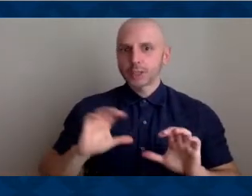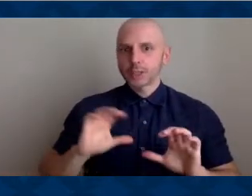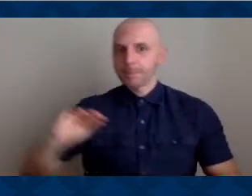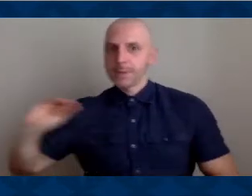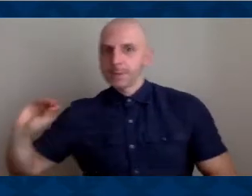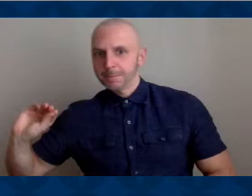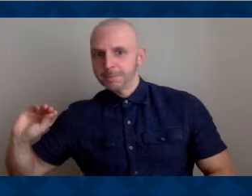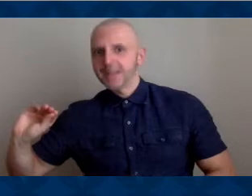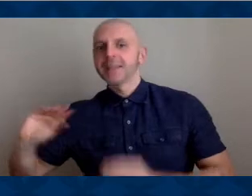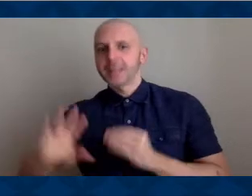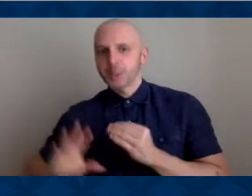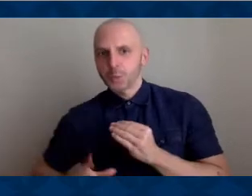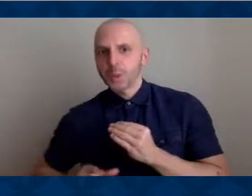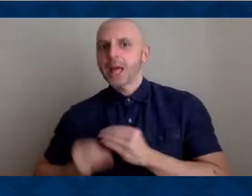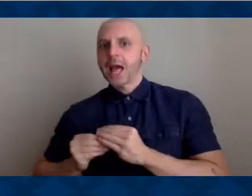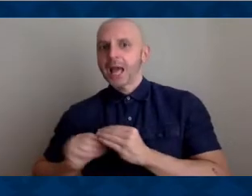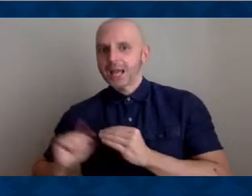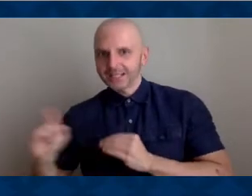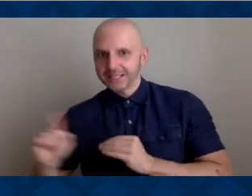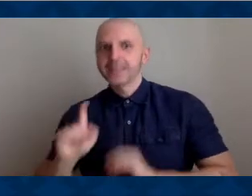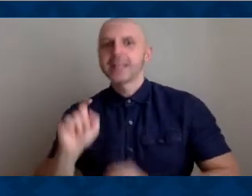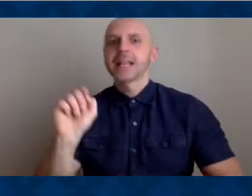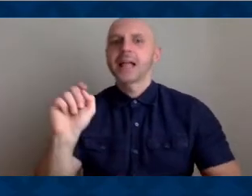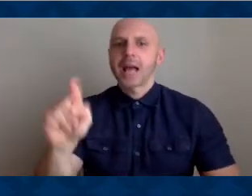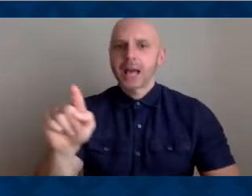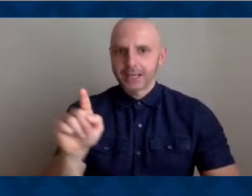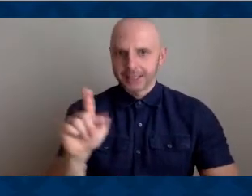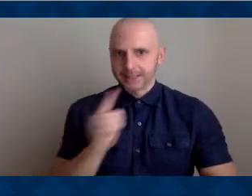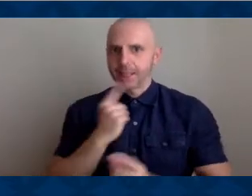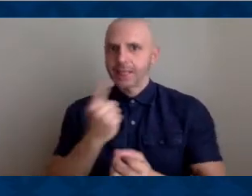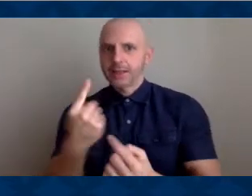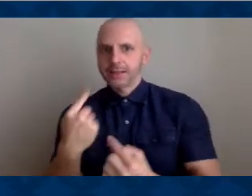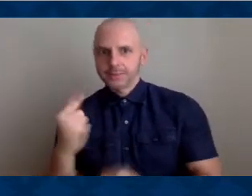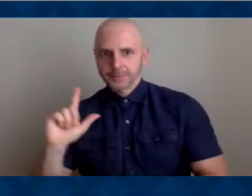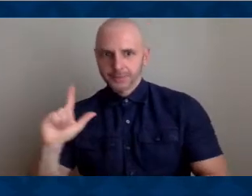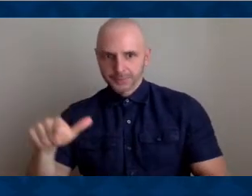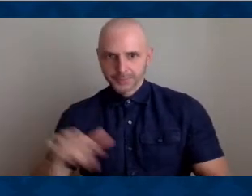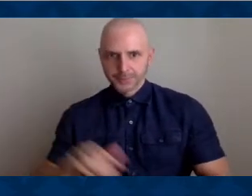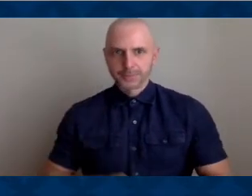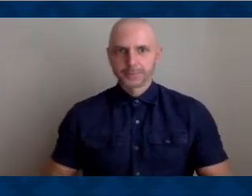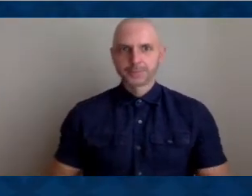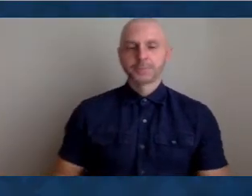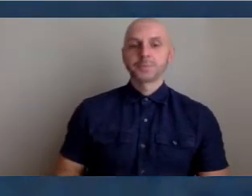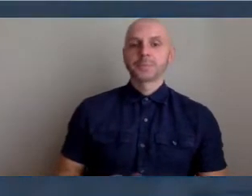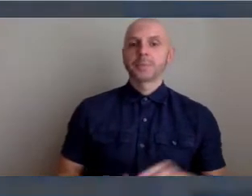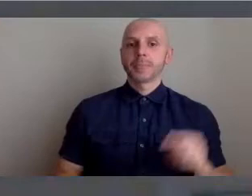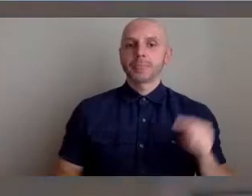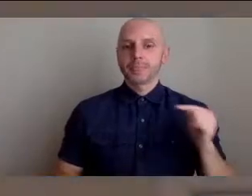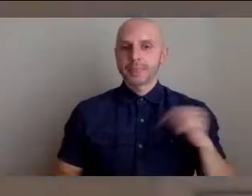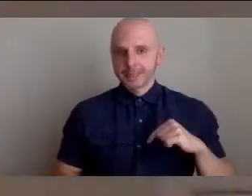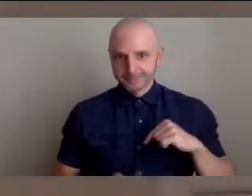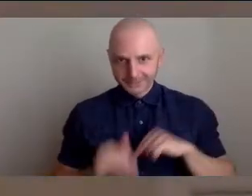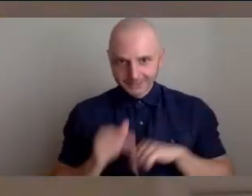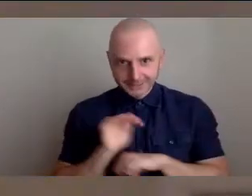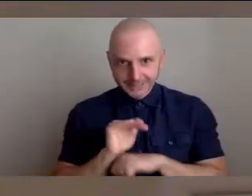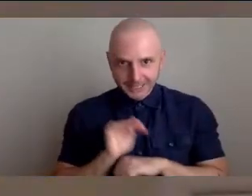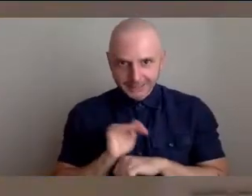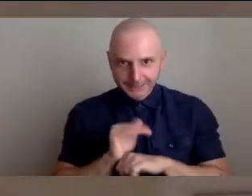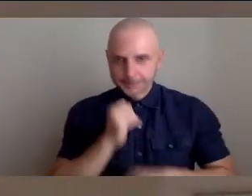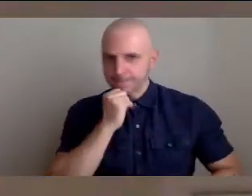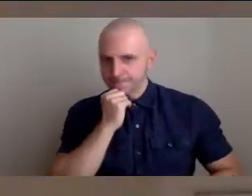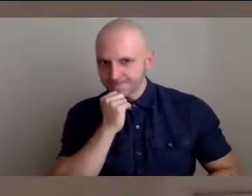be honest, it took me a while to decide what I was going to speak to you about tonight. What does one say about an event that we've all experienced